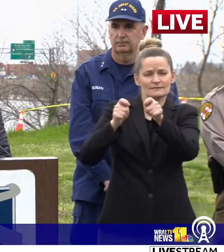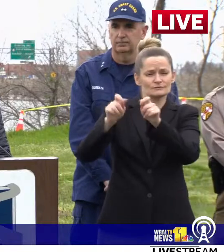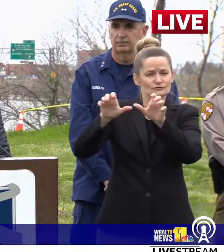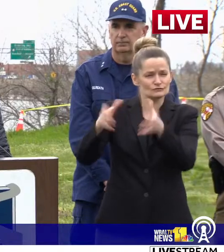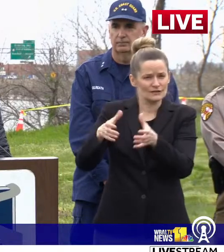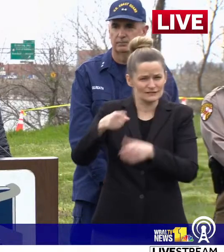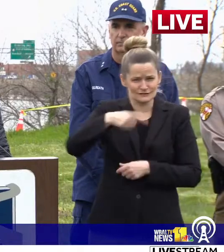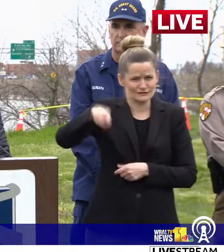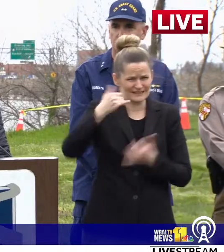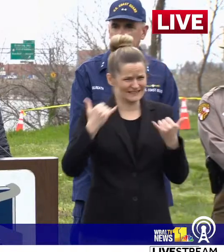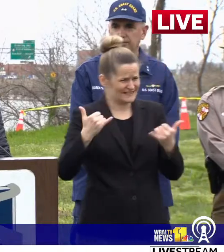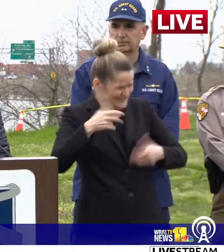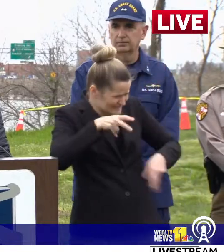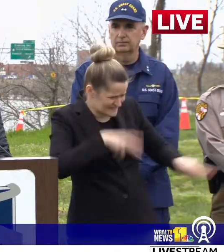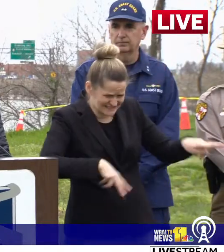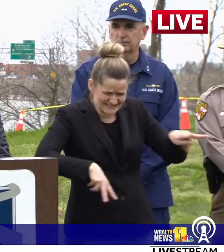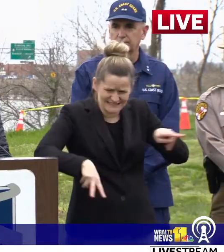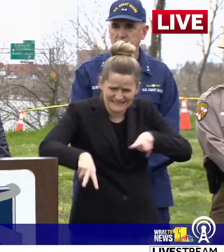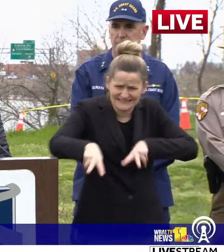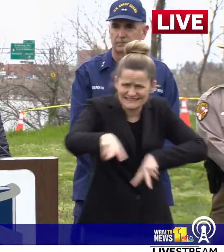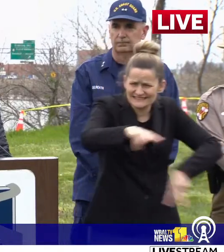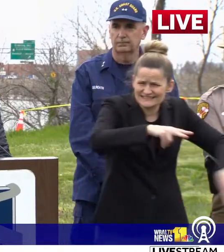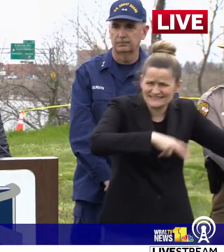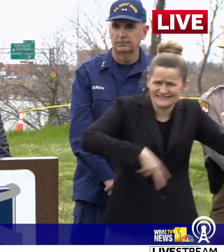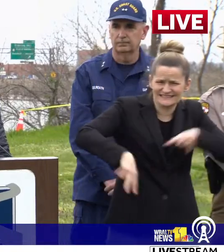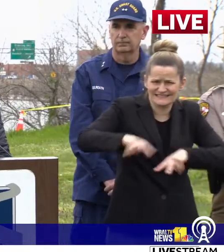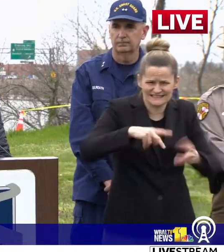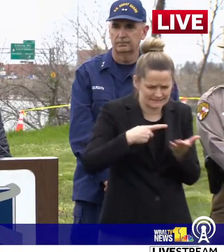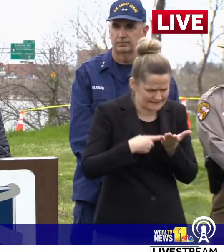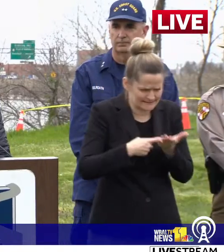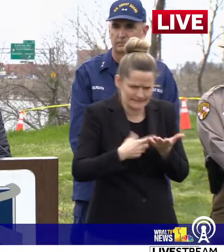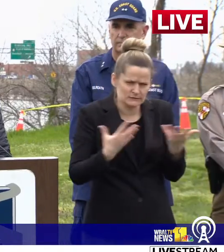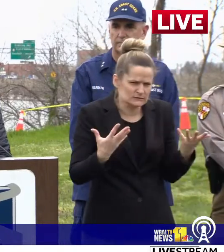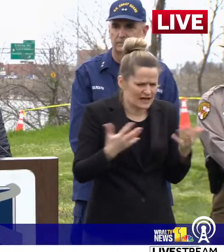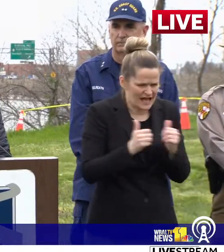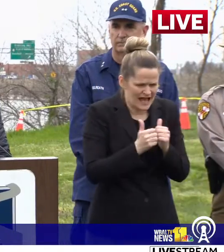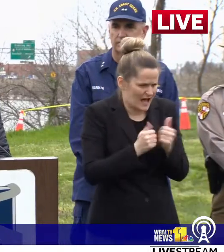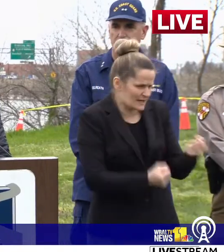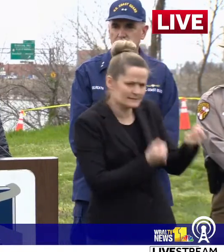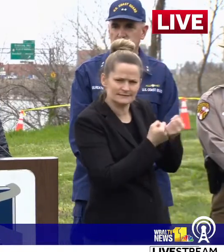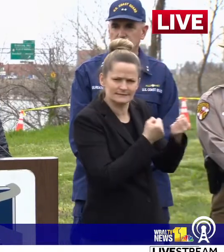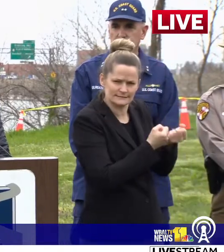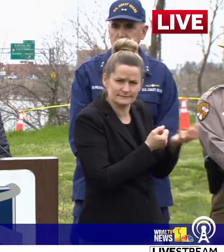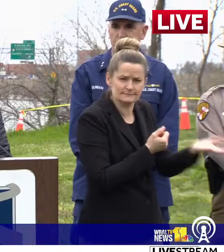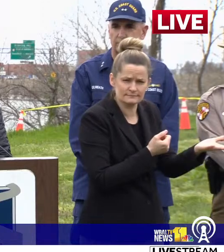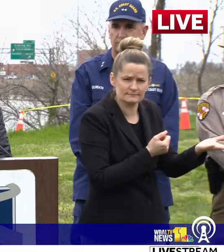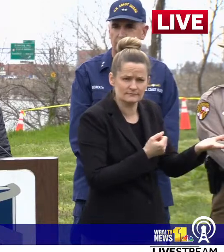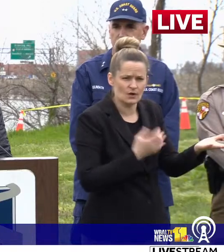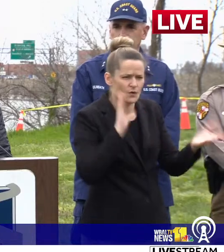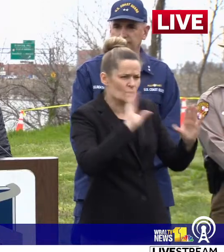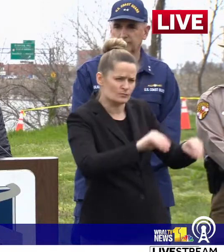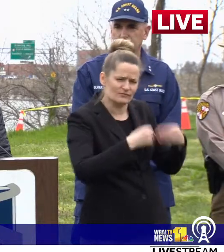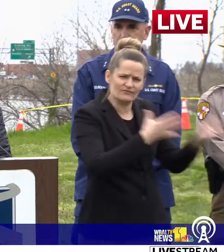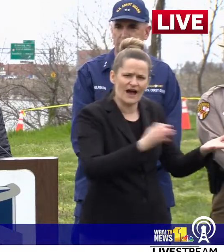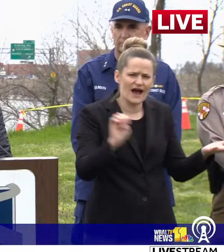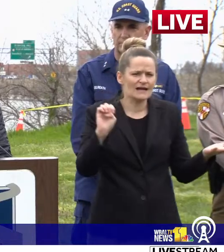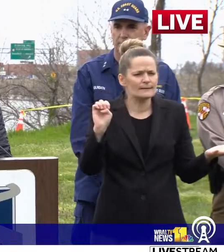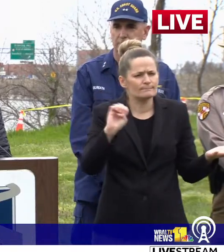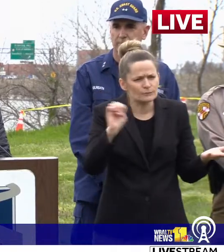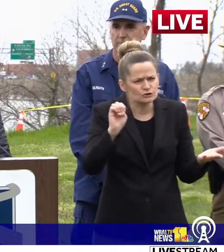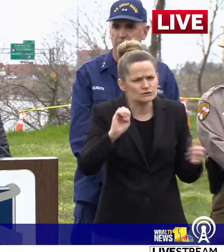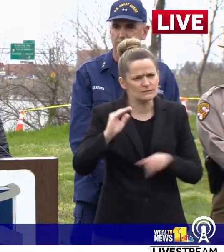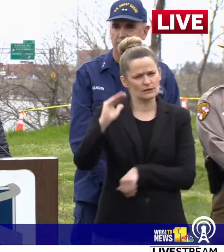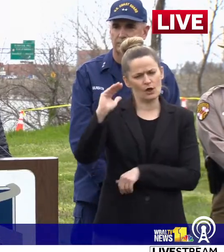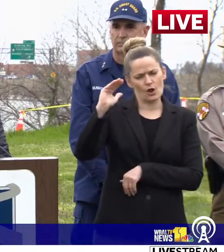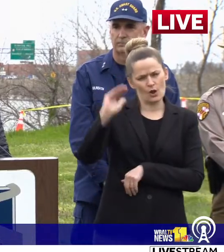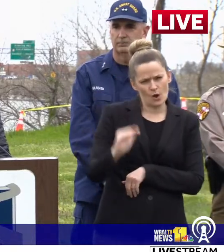very quickly reviewed the state's request. And those are emergency low interest loans that will go to support small